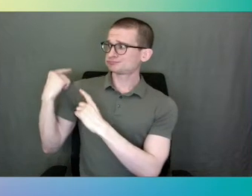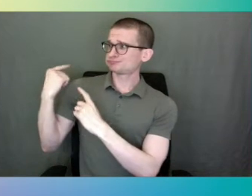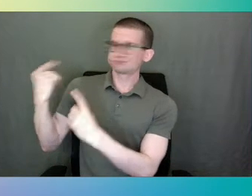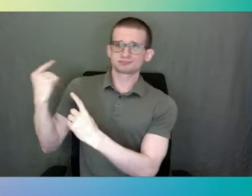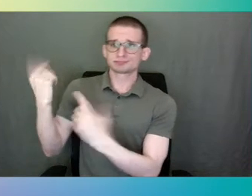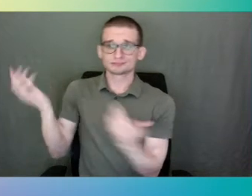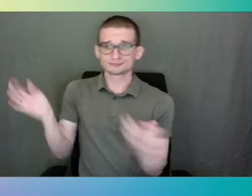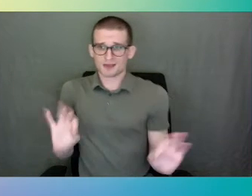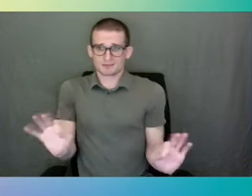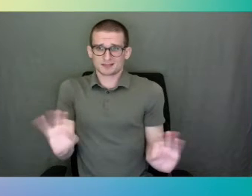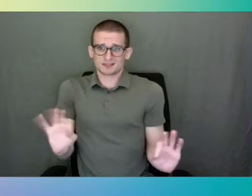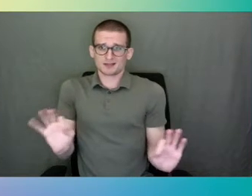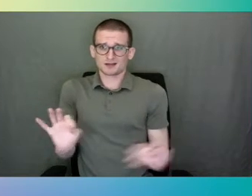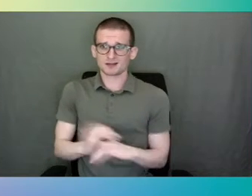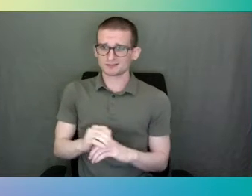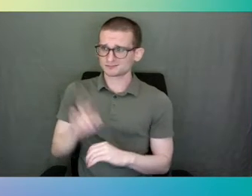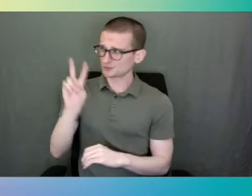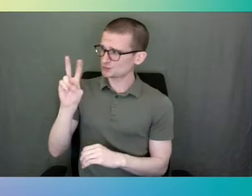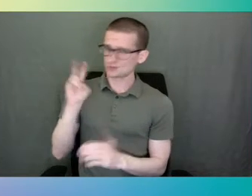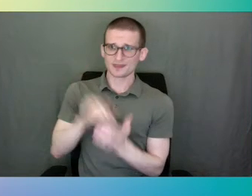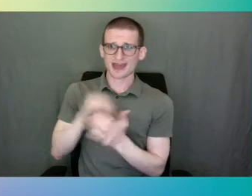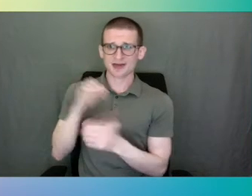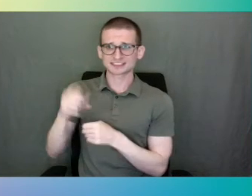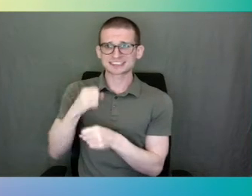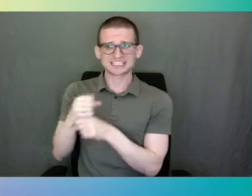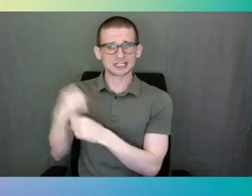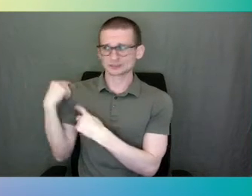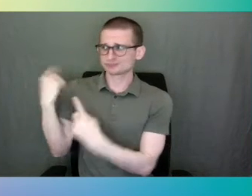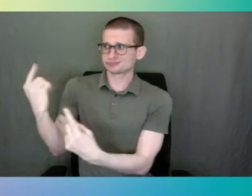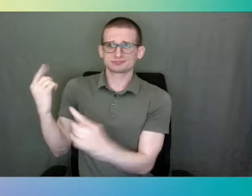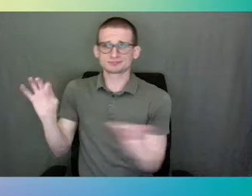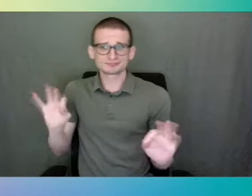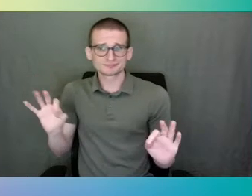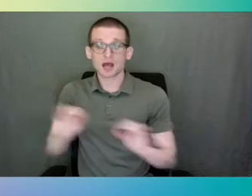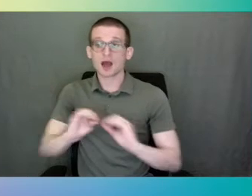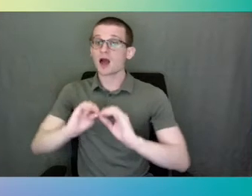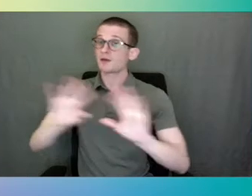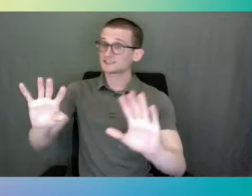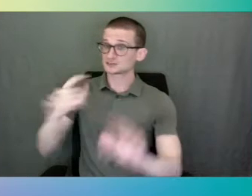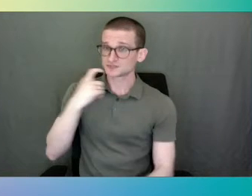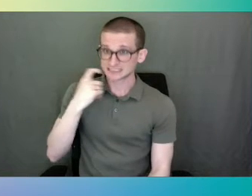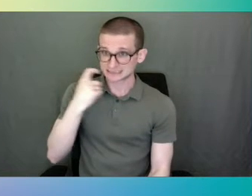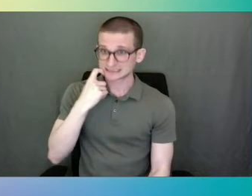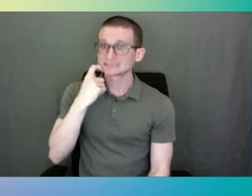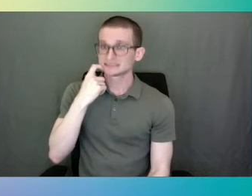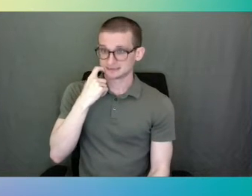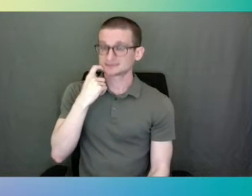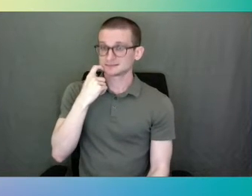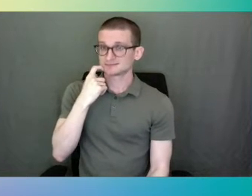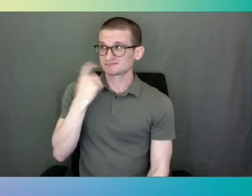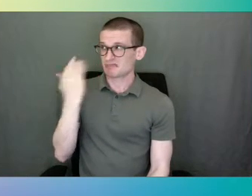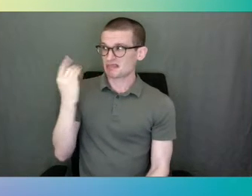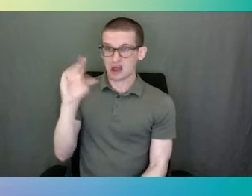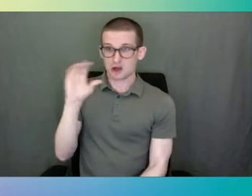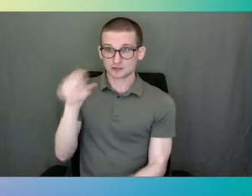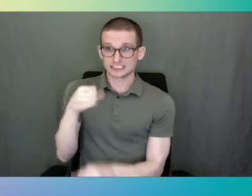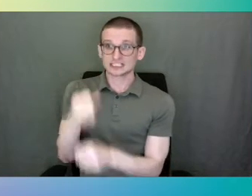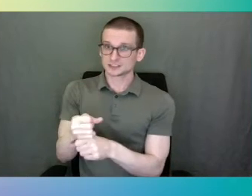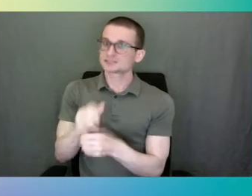past 2,000 years. But obviously, it became a big deal in the past century, and that's